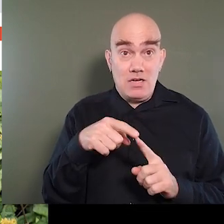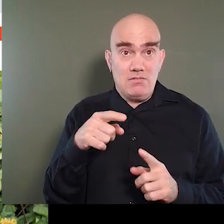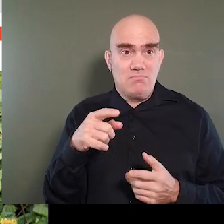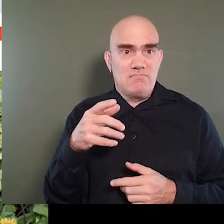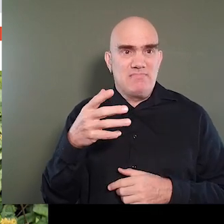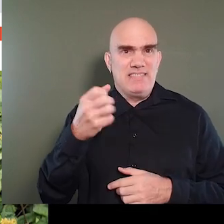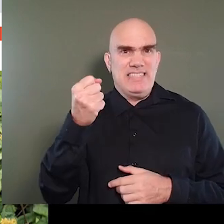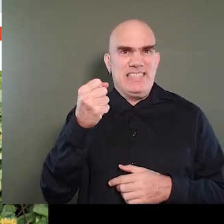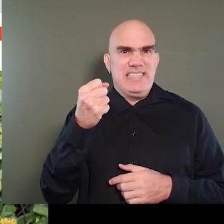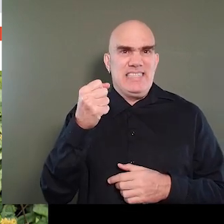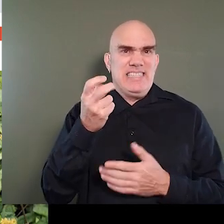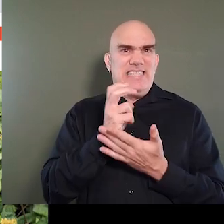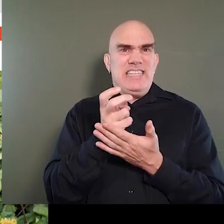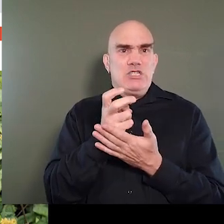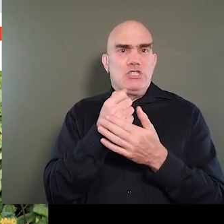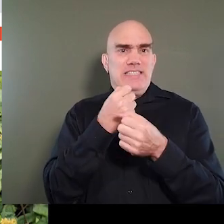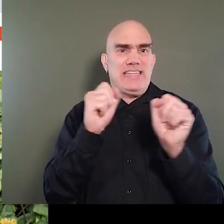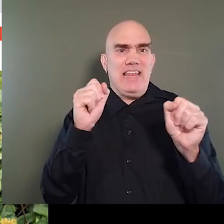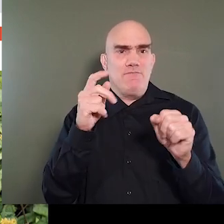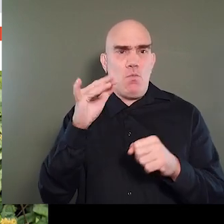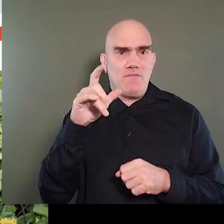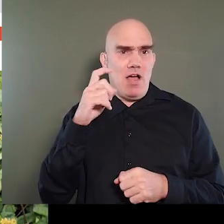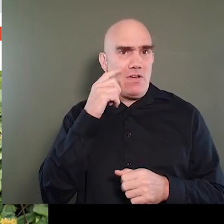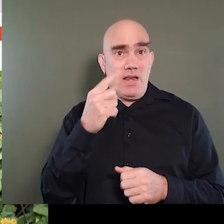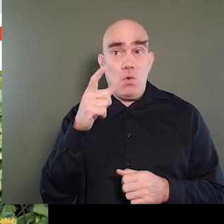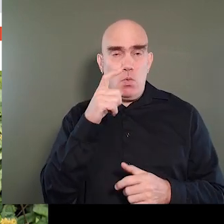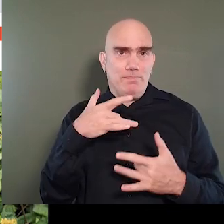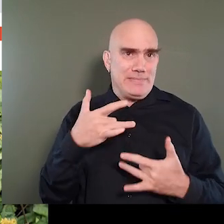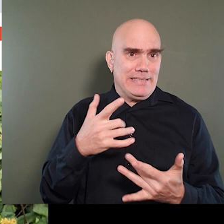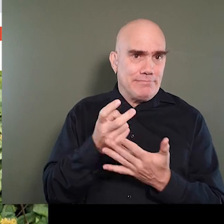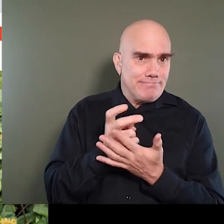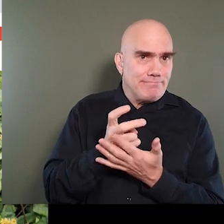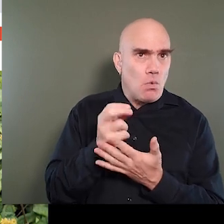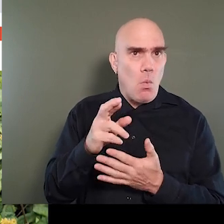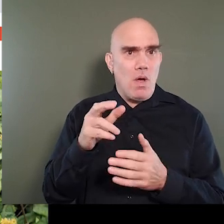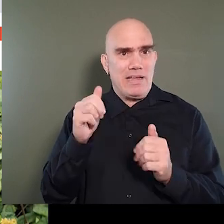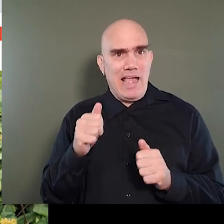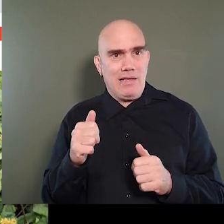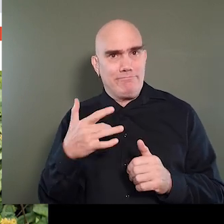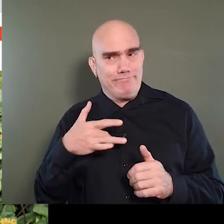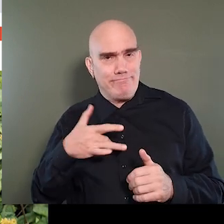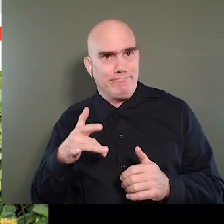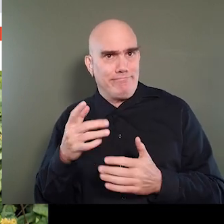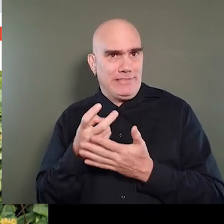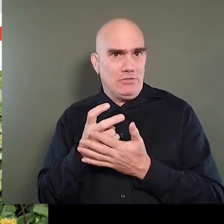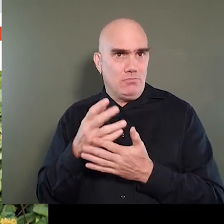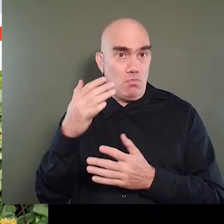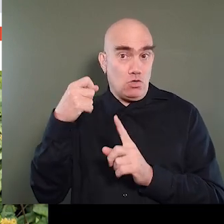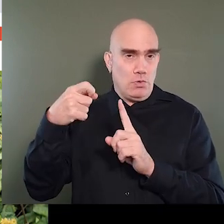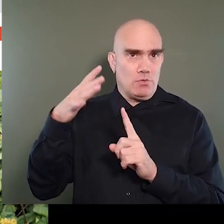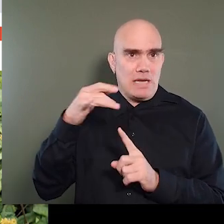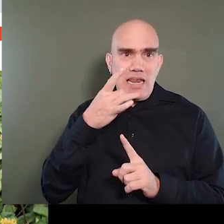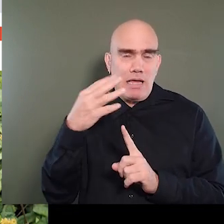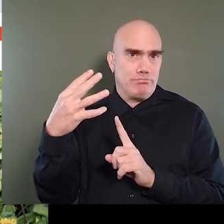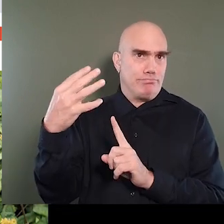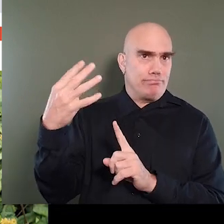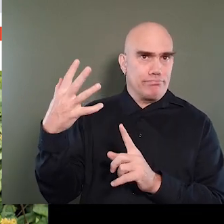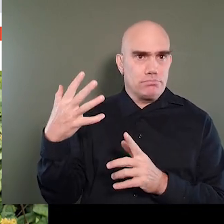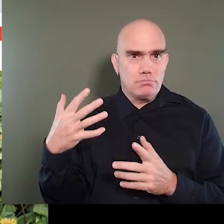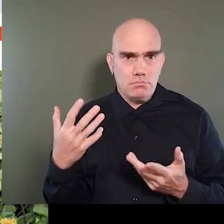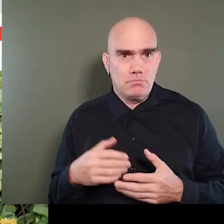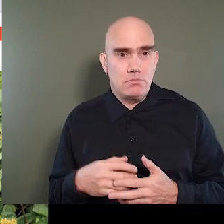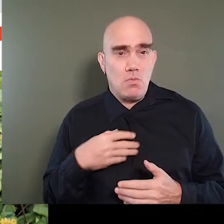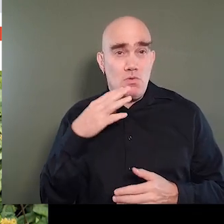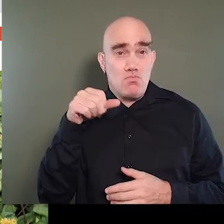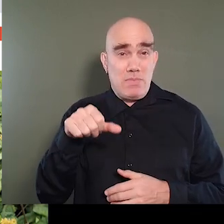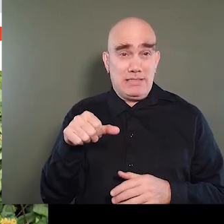safe profile for those who have photosensitive epilepsy or anyone susceptible to seizures triggered by photosensitivity. I'm going to press this